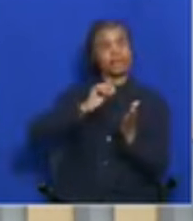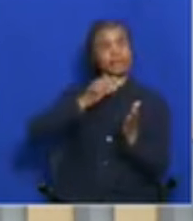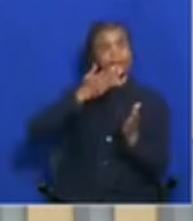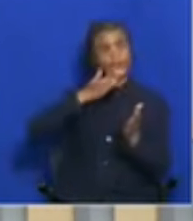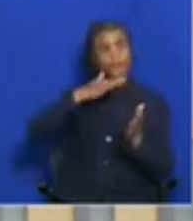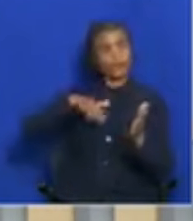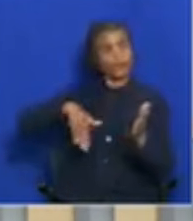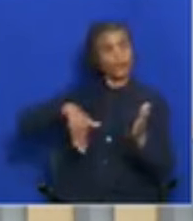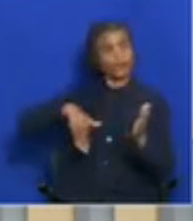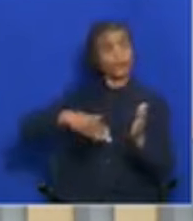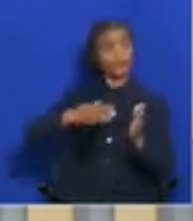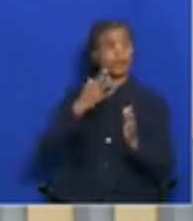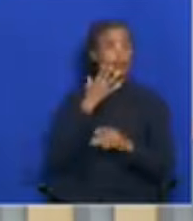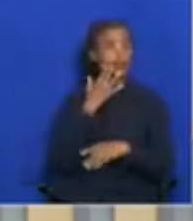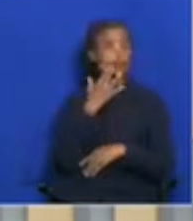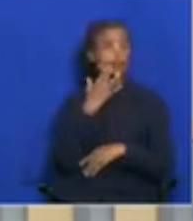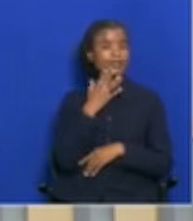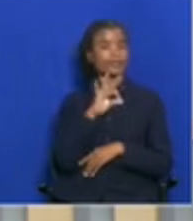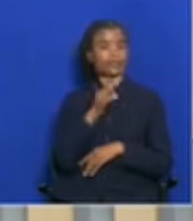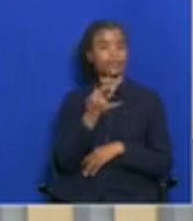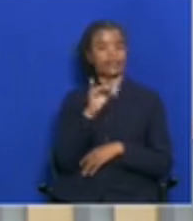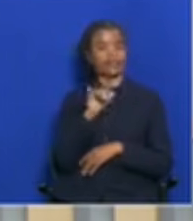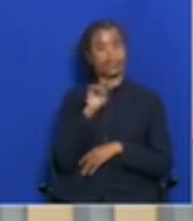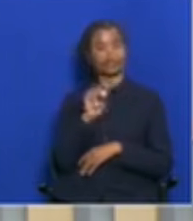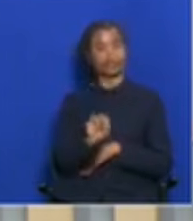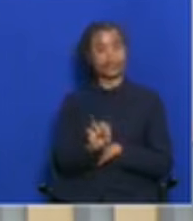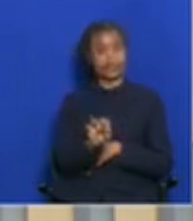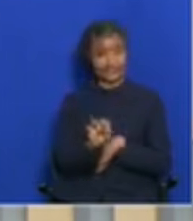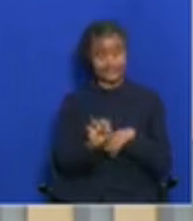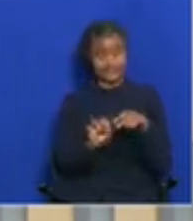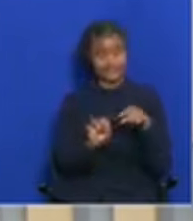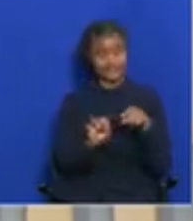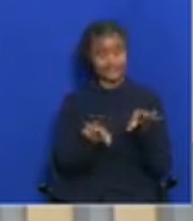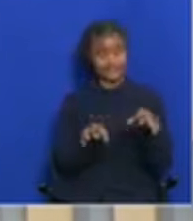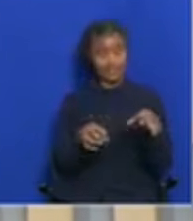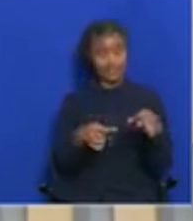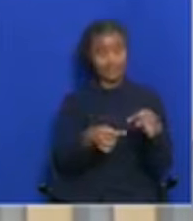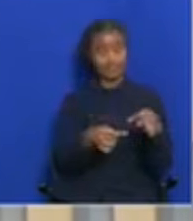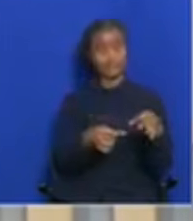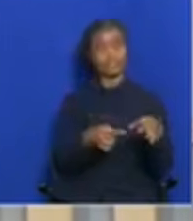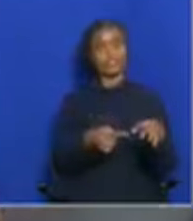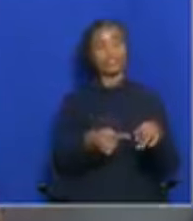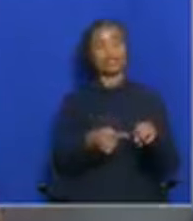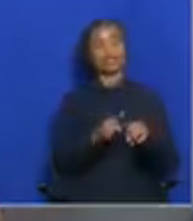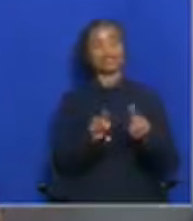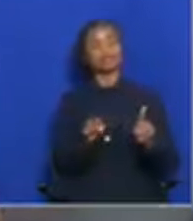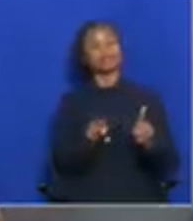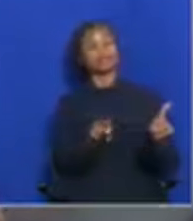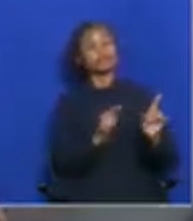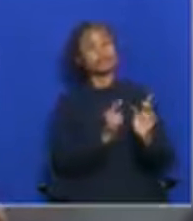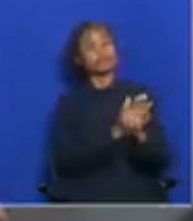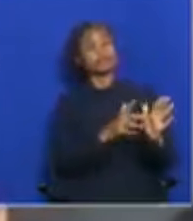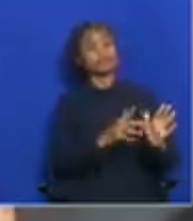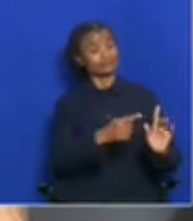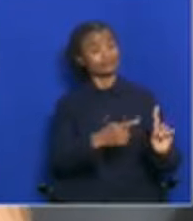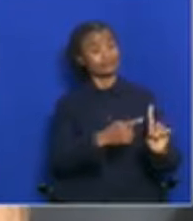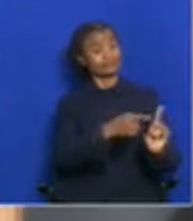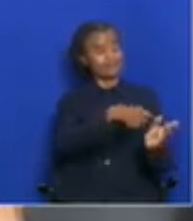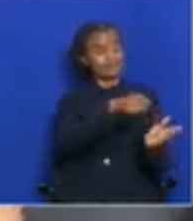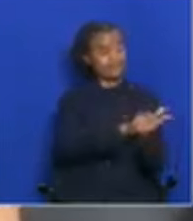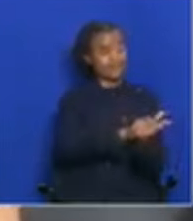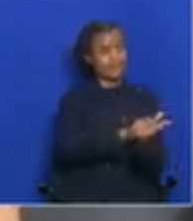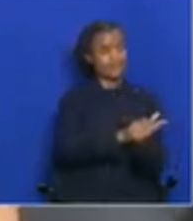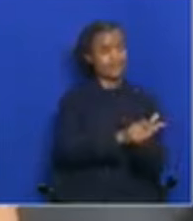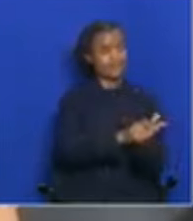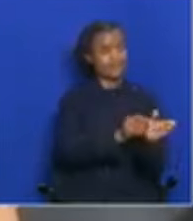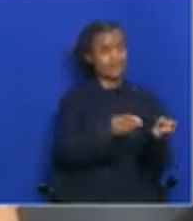these, but a signed one from Advocate Johnson was never submitted to us. 28(1). Correct. Okay. Only the